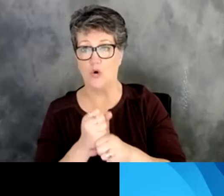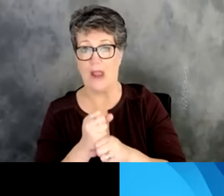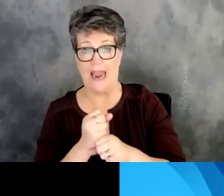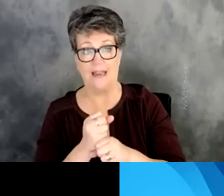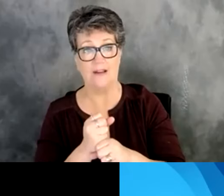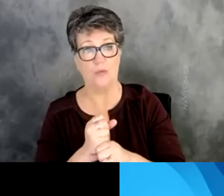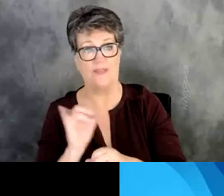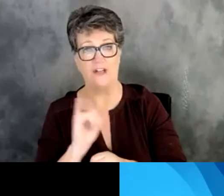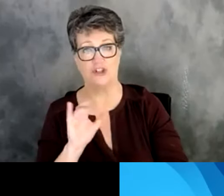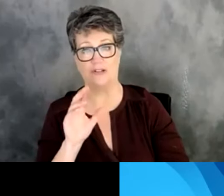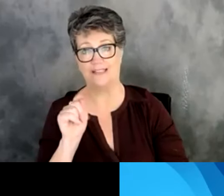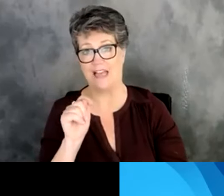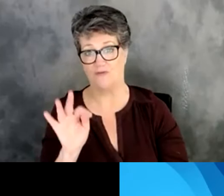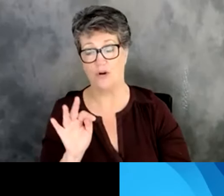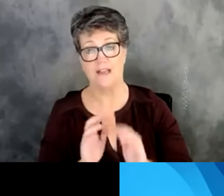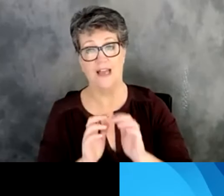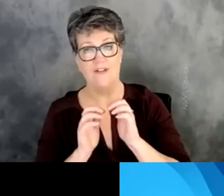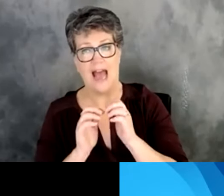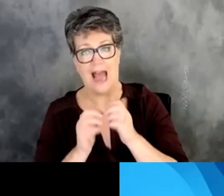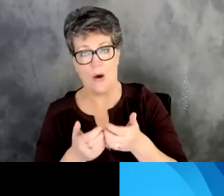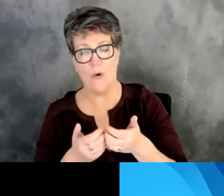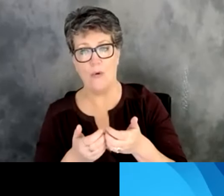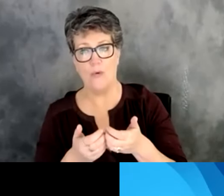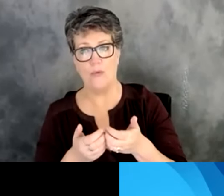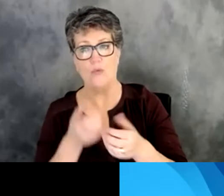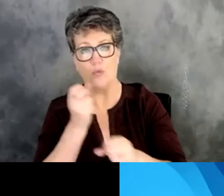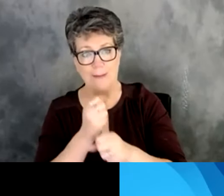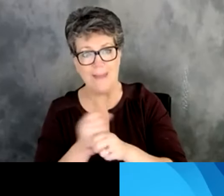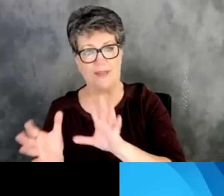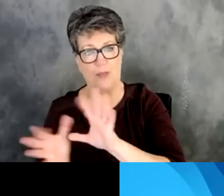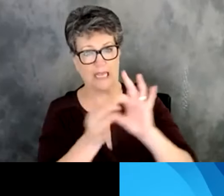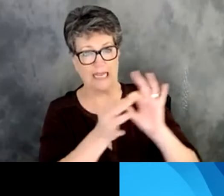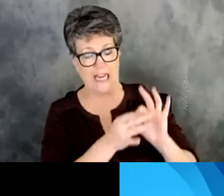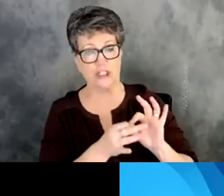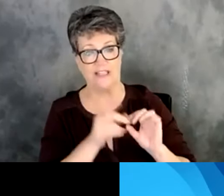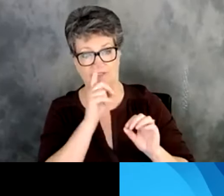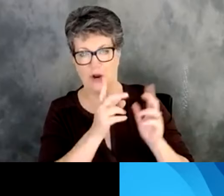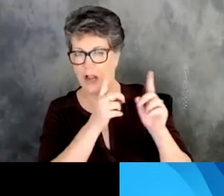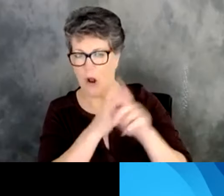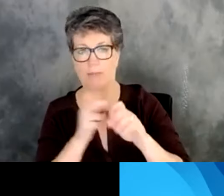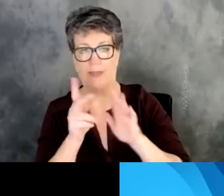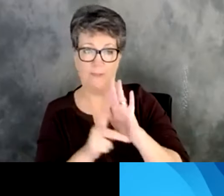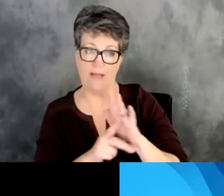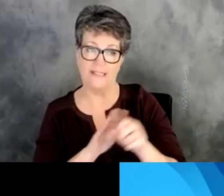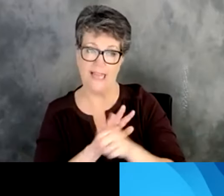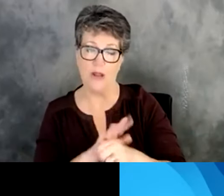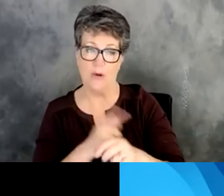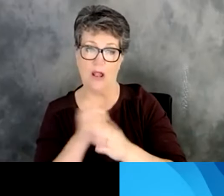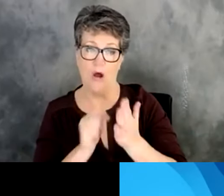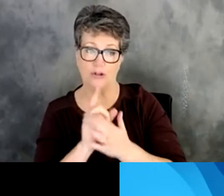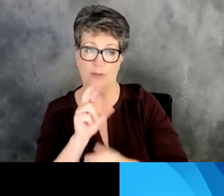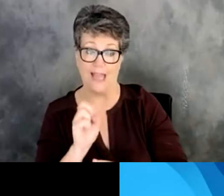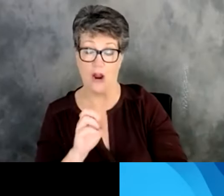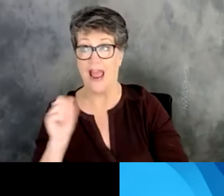insurance task force, how we make those connections in a very complex policy area. And I'll remind you, there's